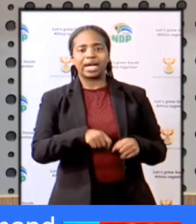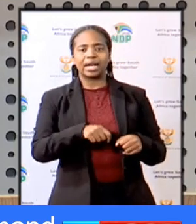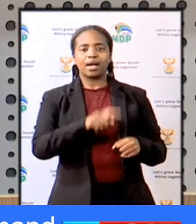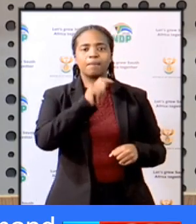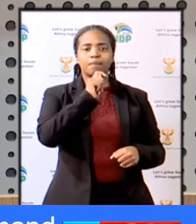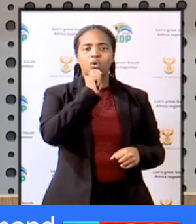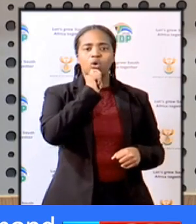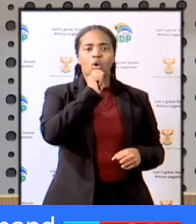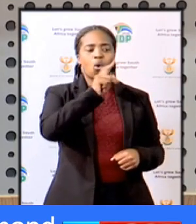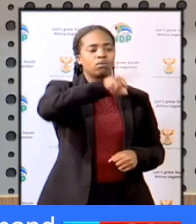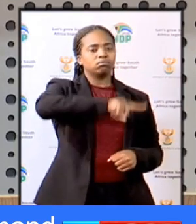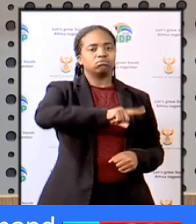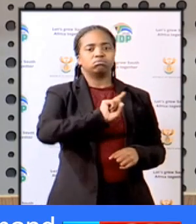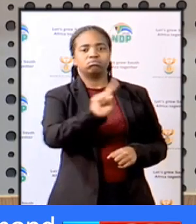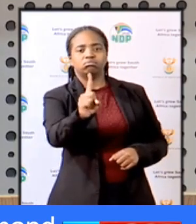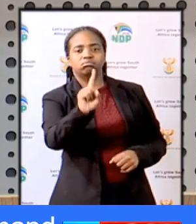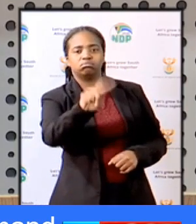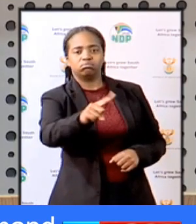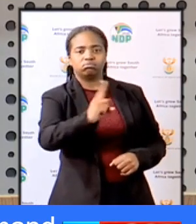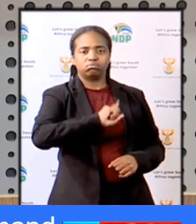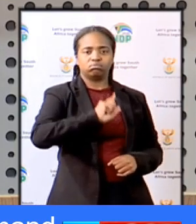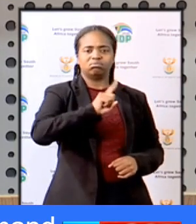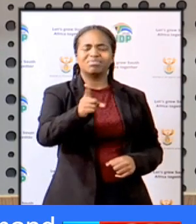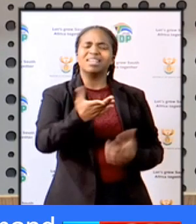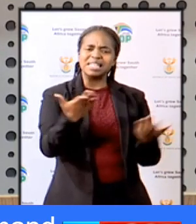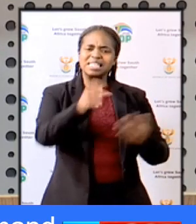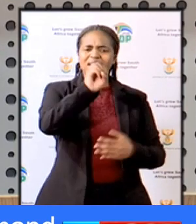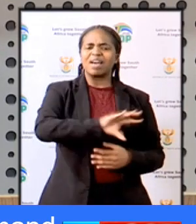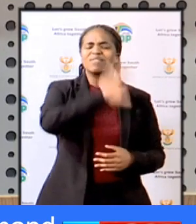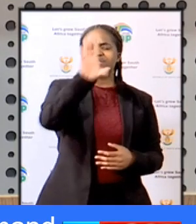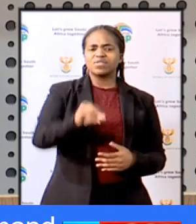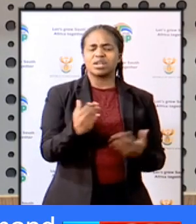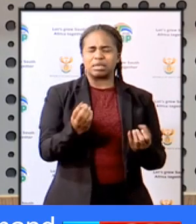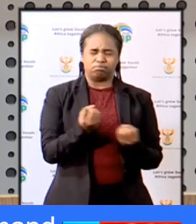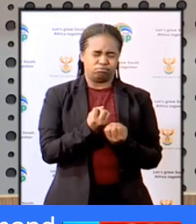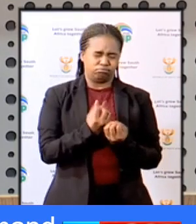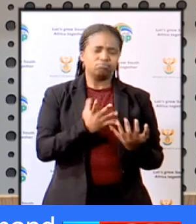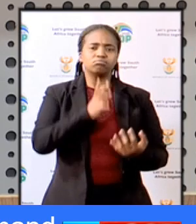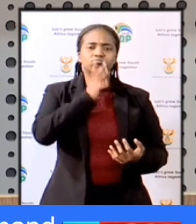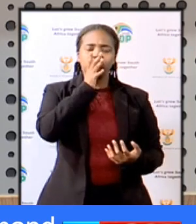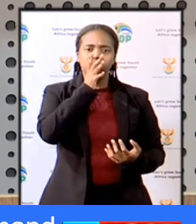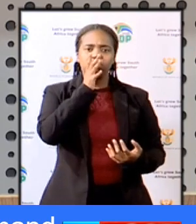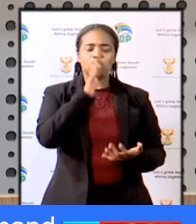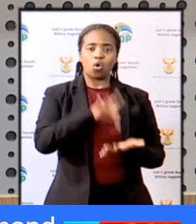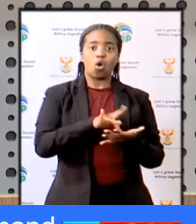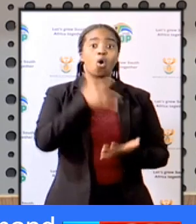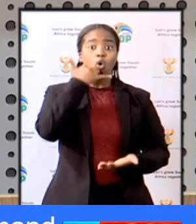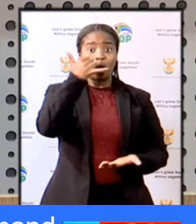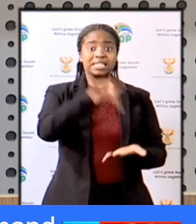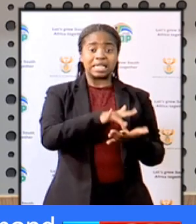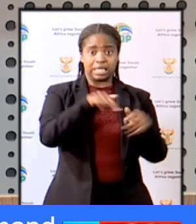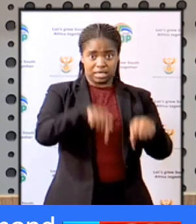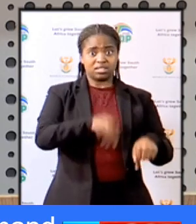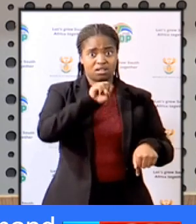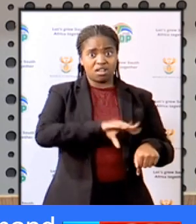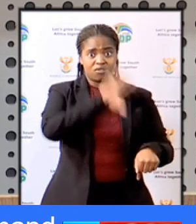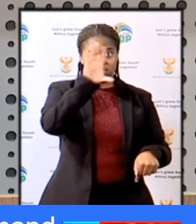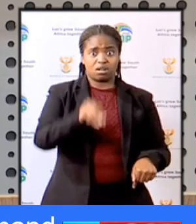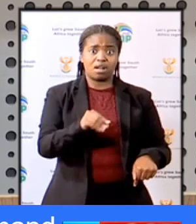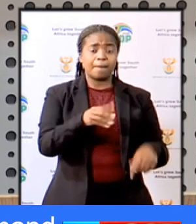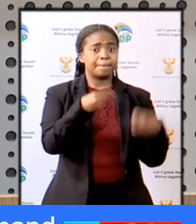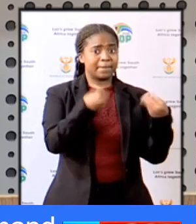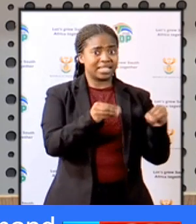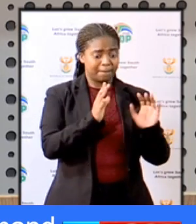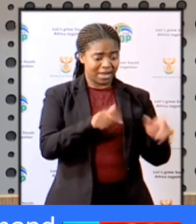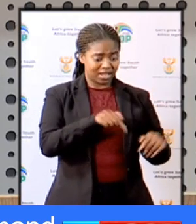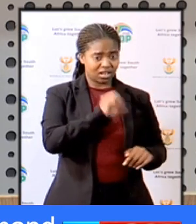centers employ large numbers of people. In fact, South Africa has become a major location for call centers, not just for